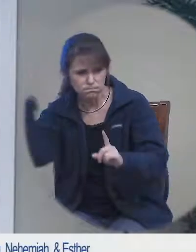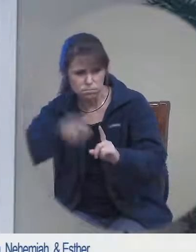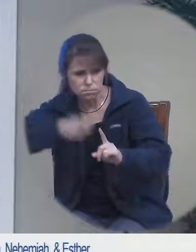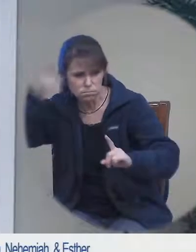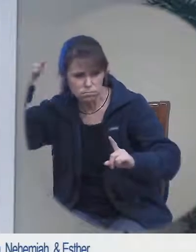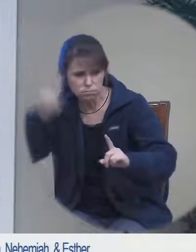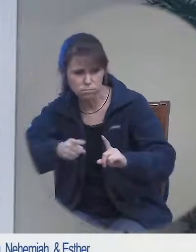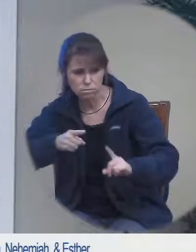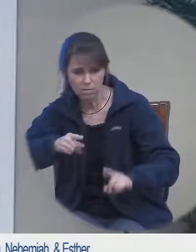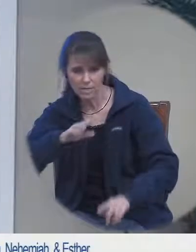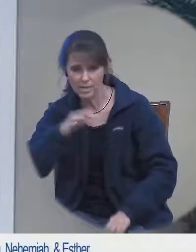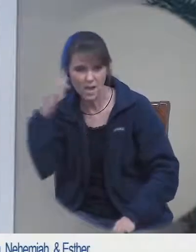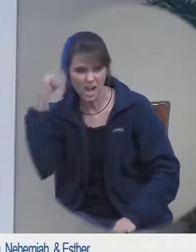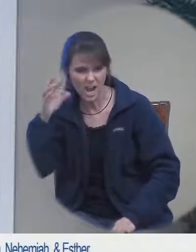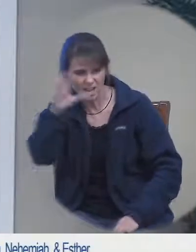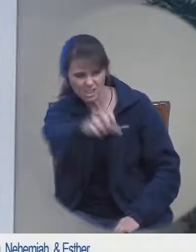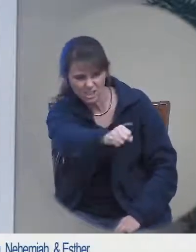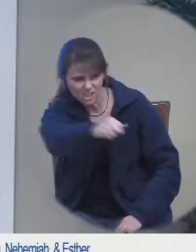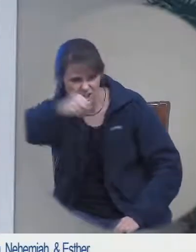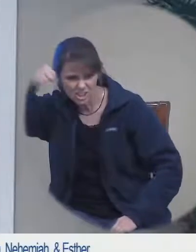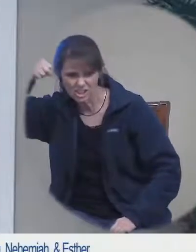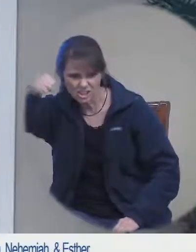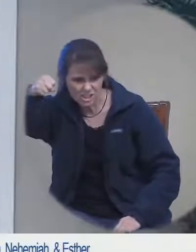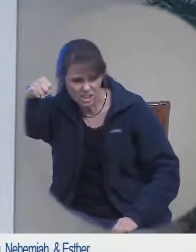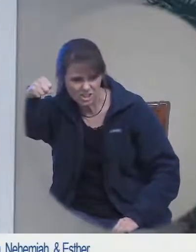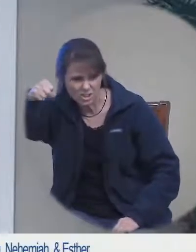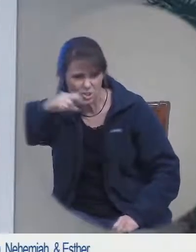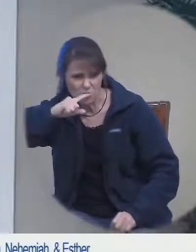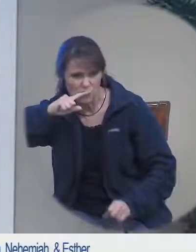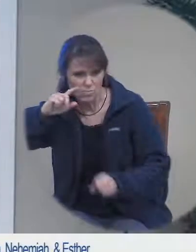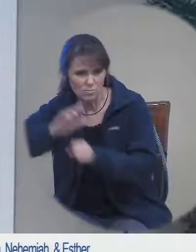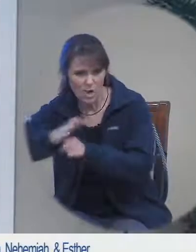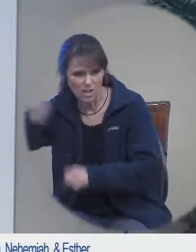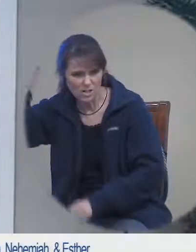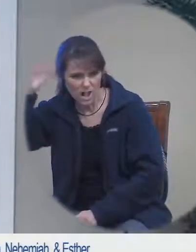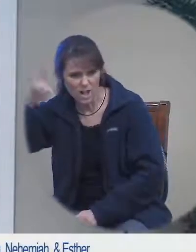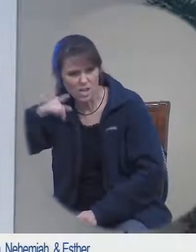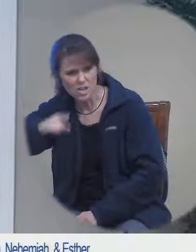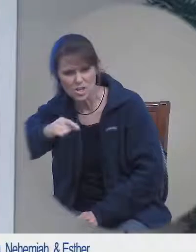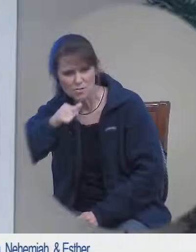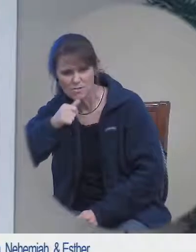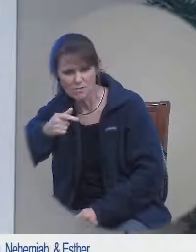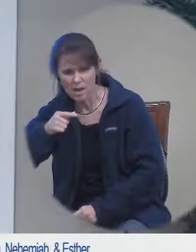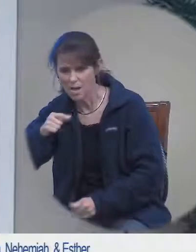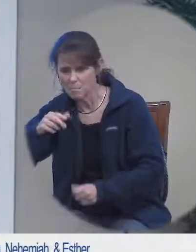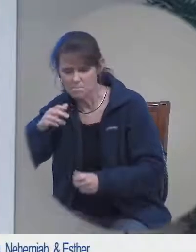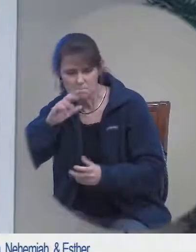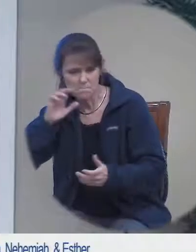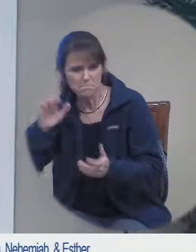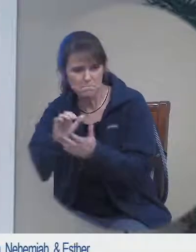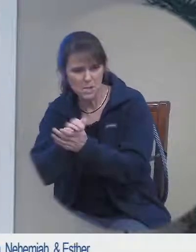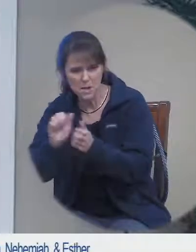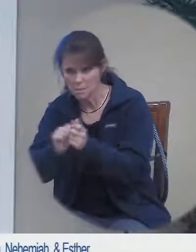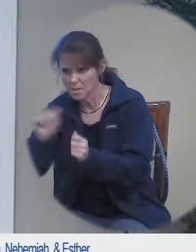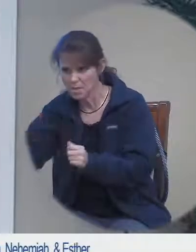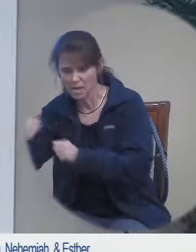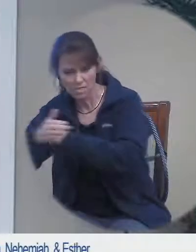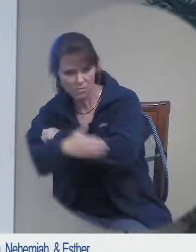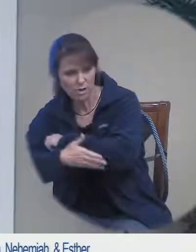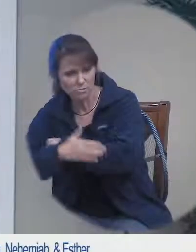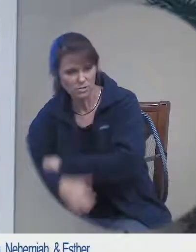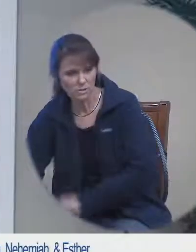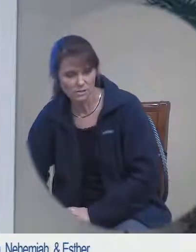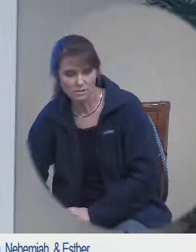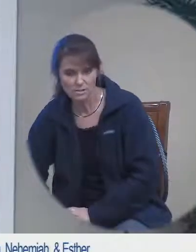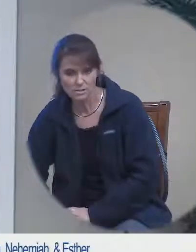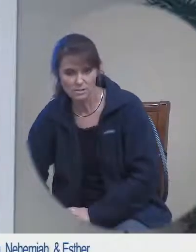hair, and made them swear by God. You shall not give your daughters to their sons, nor take of their daughters for your sons or for